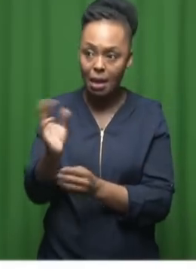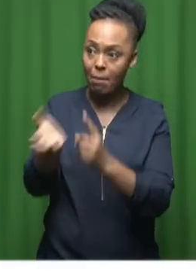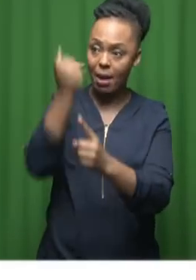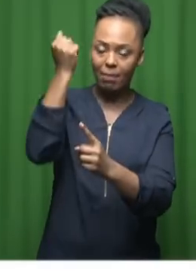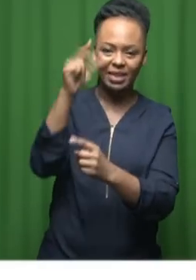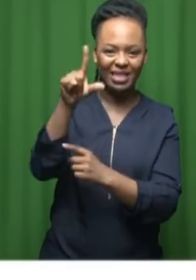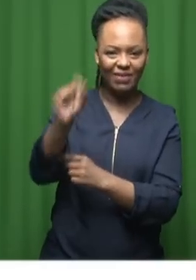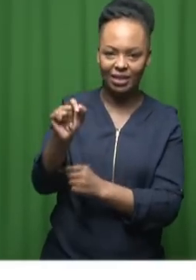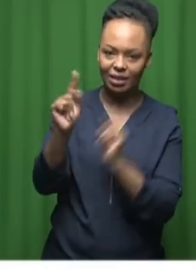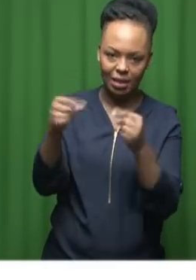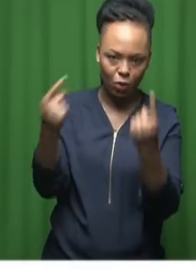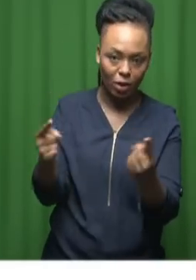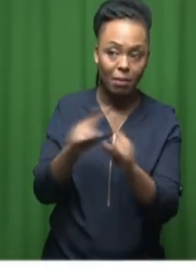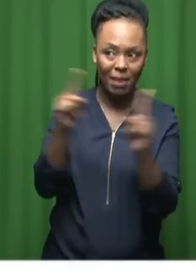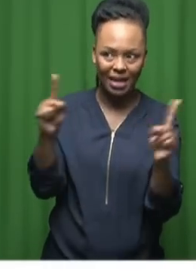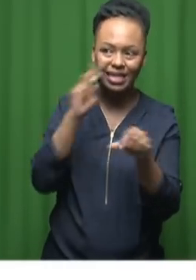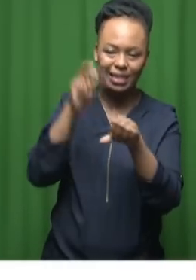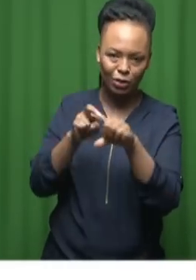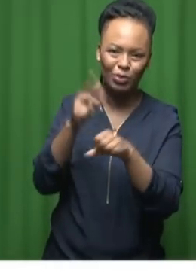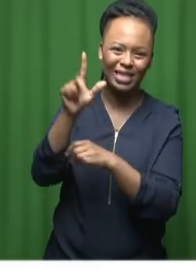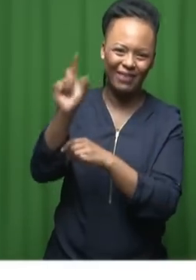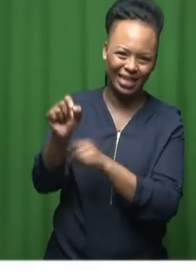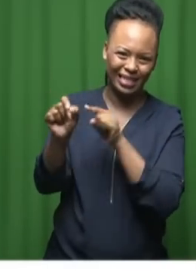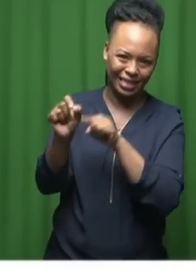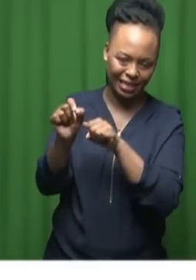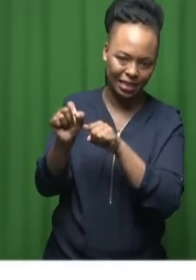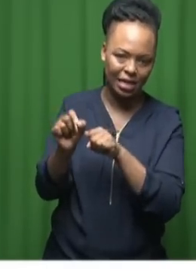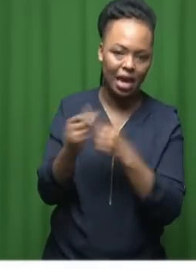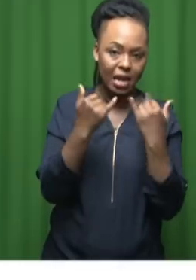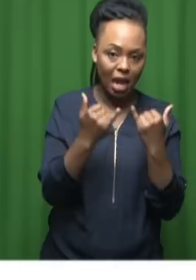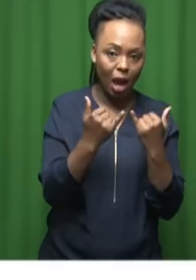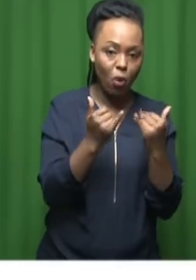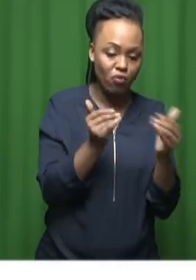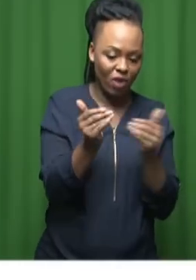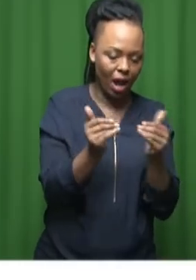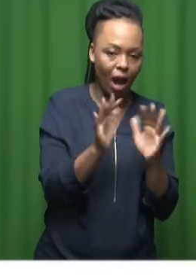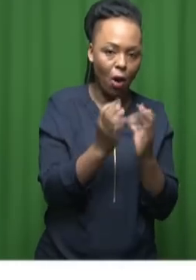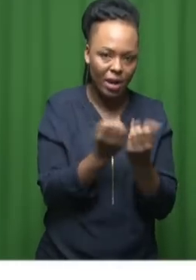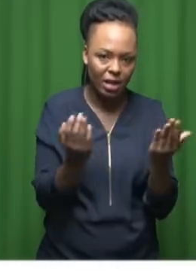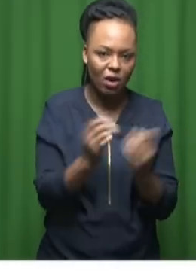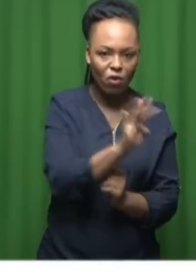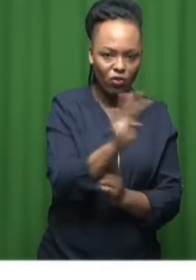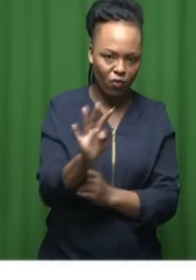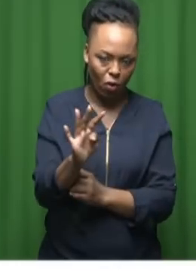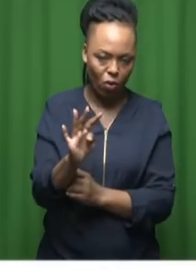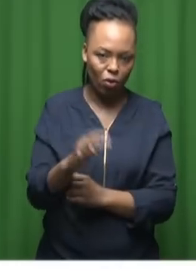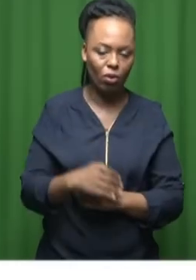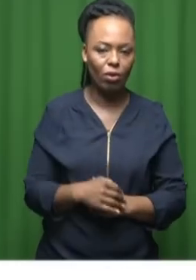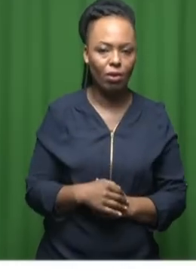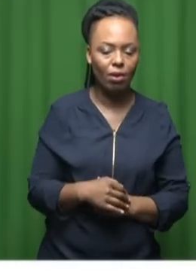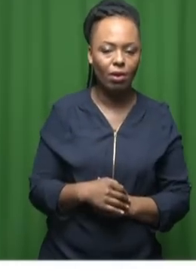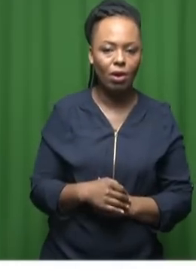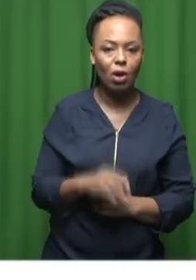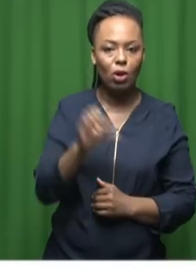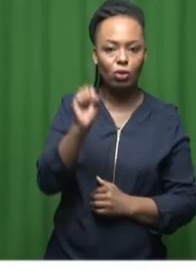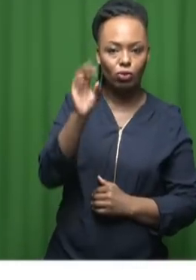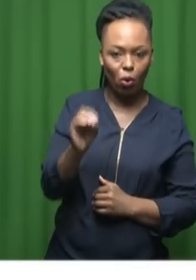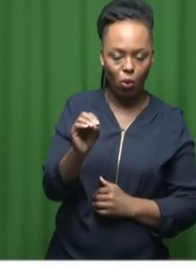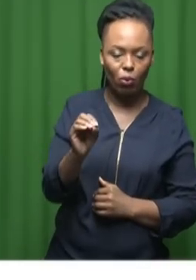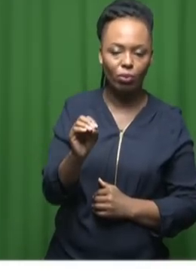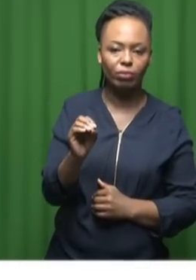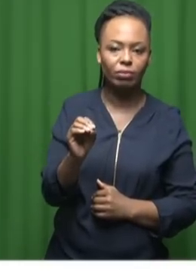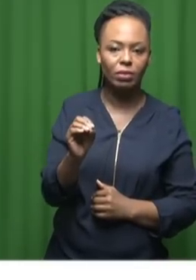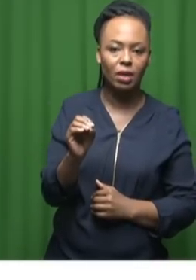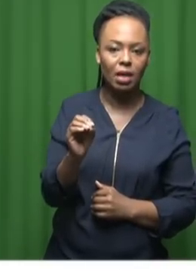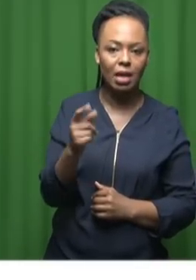be 70, but at the moment it's hovering at around 44. Right? So